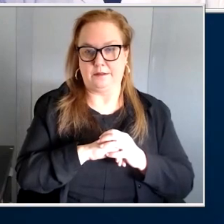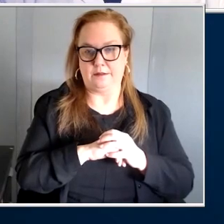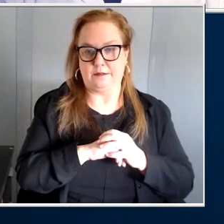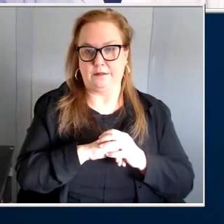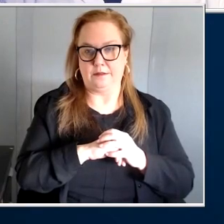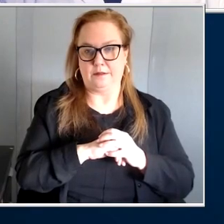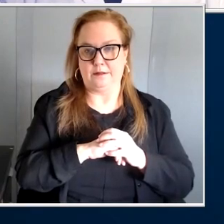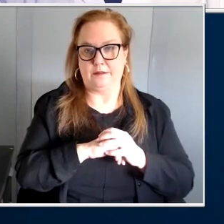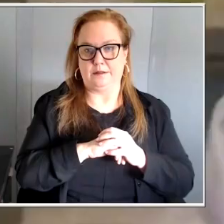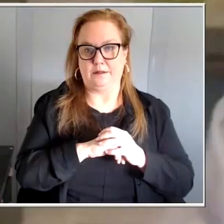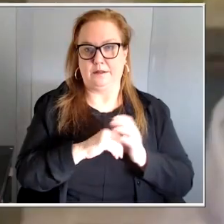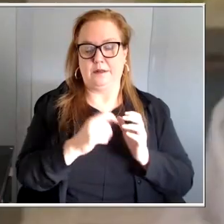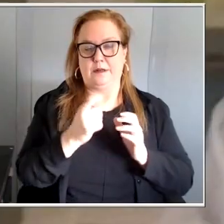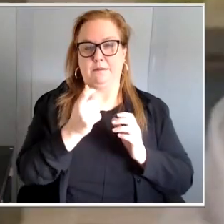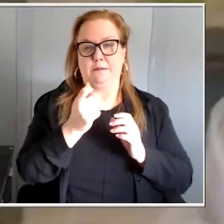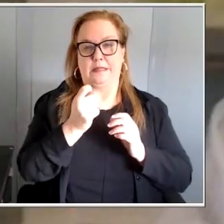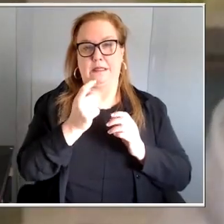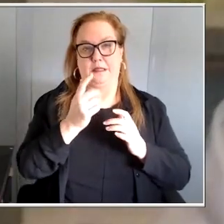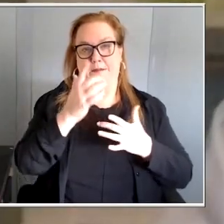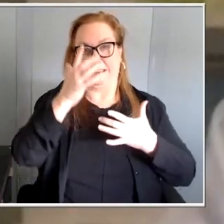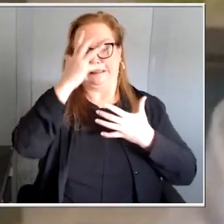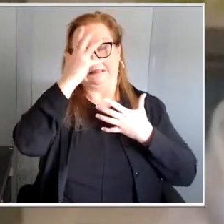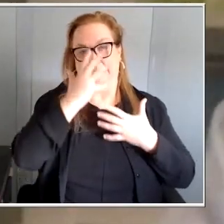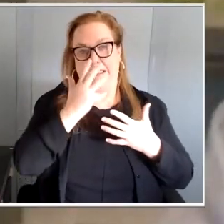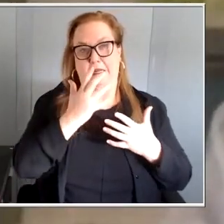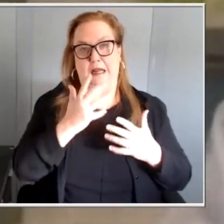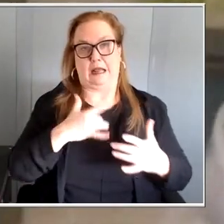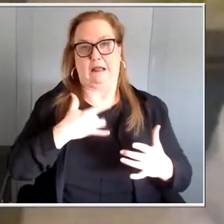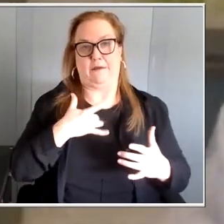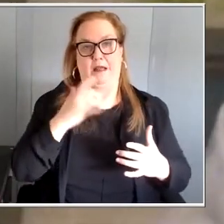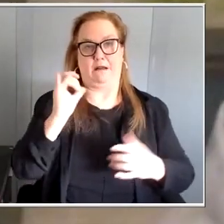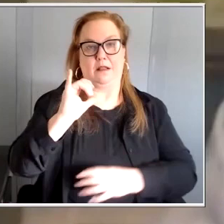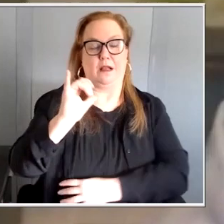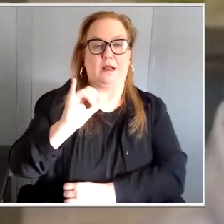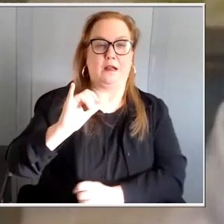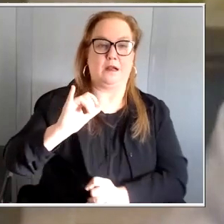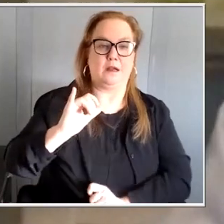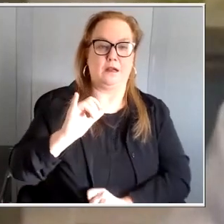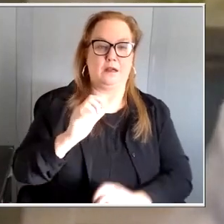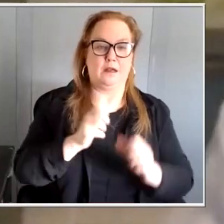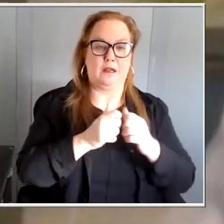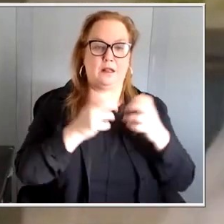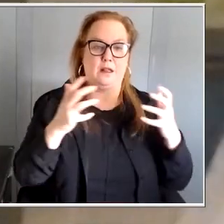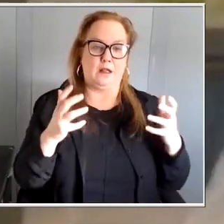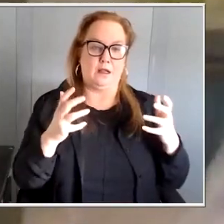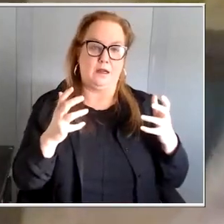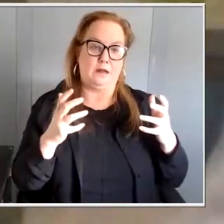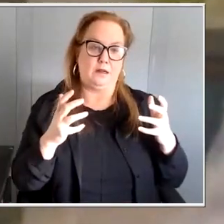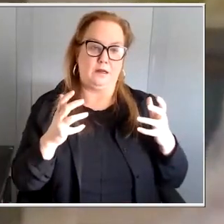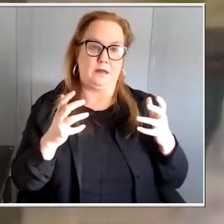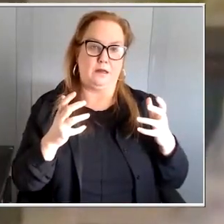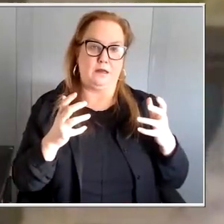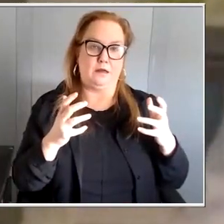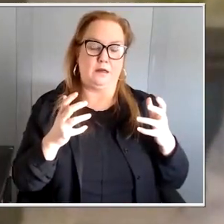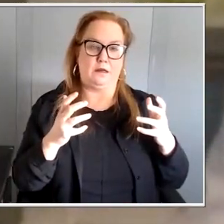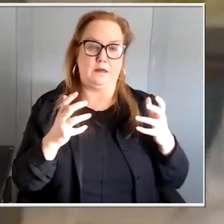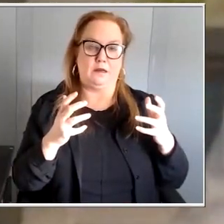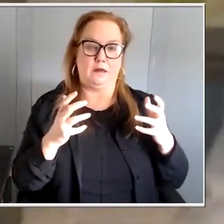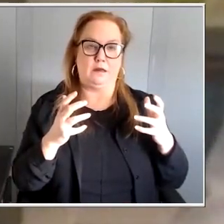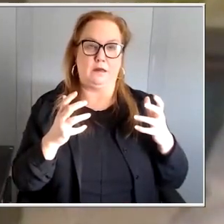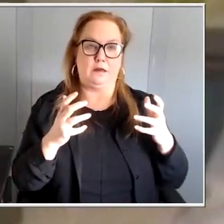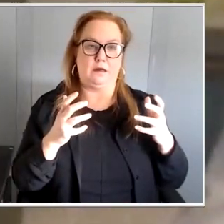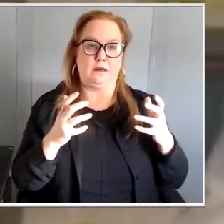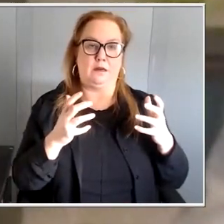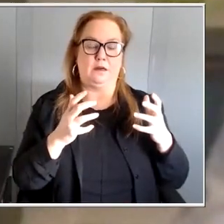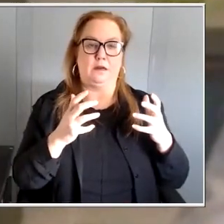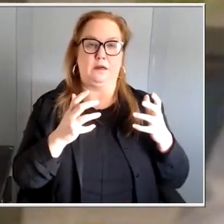Maybe mine's a little more tragic. I just felt like, a lot of major events pull us together